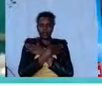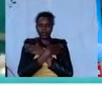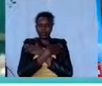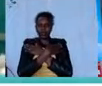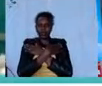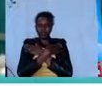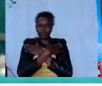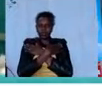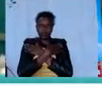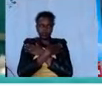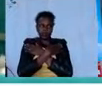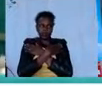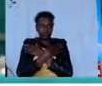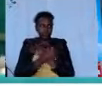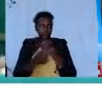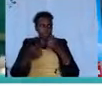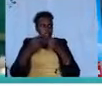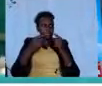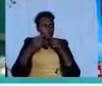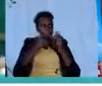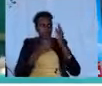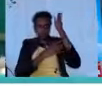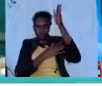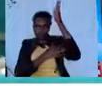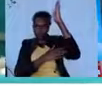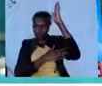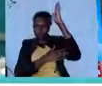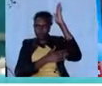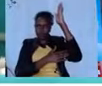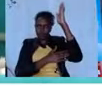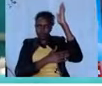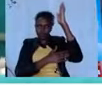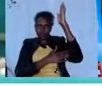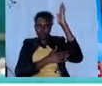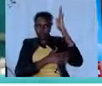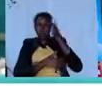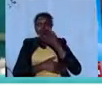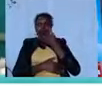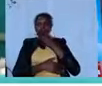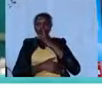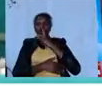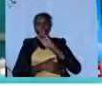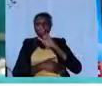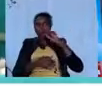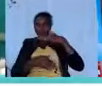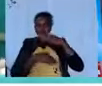treasure that I seek. You are my only